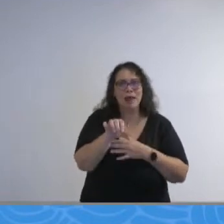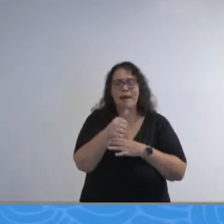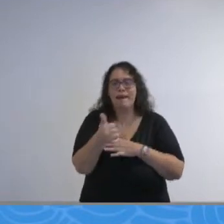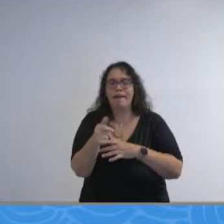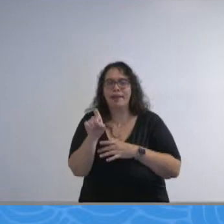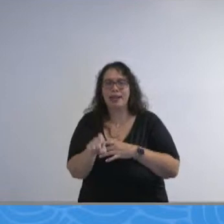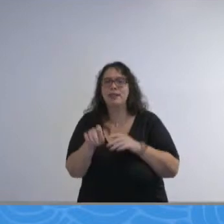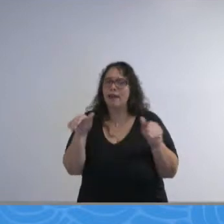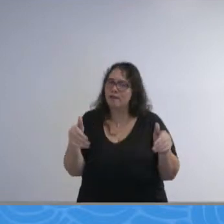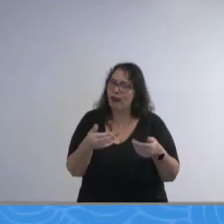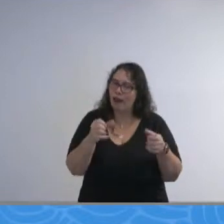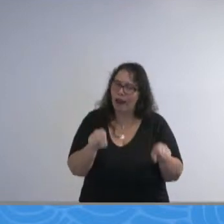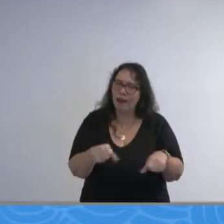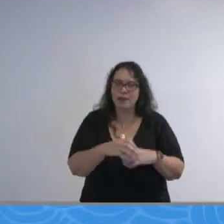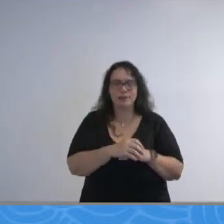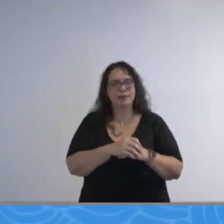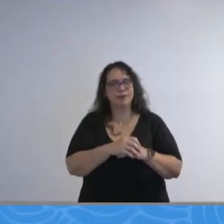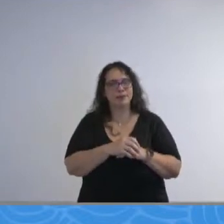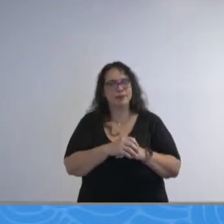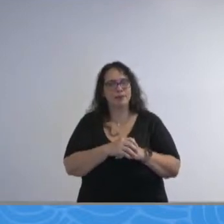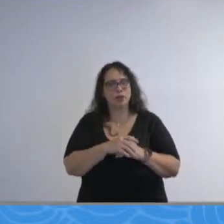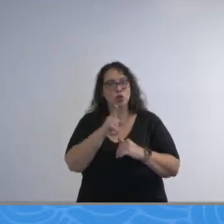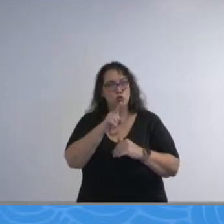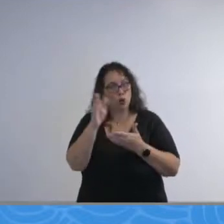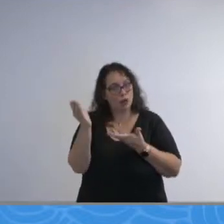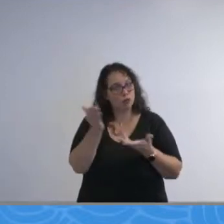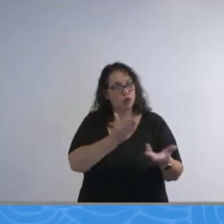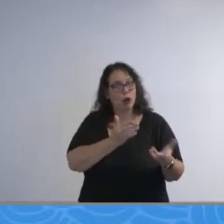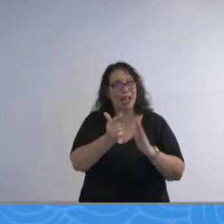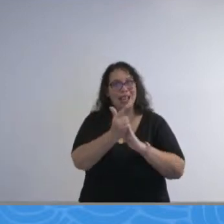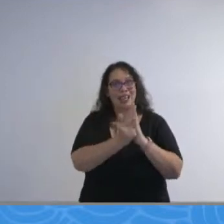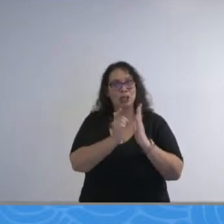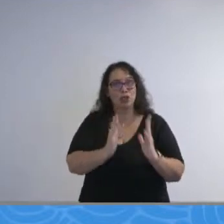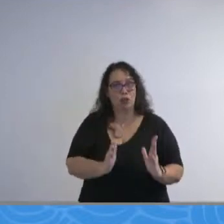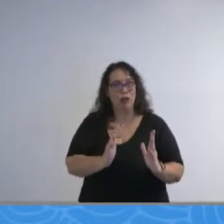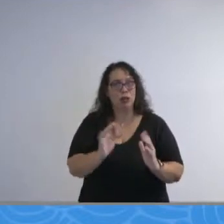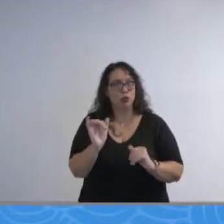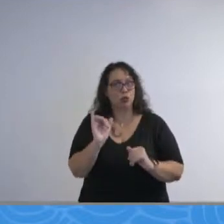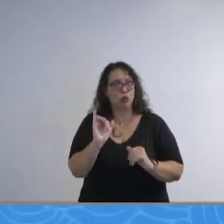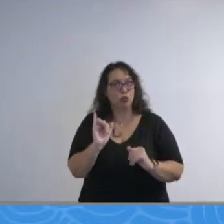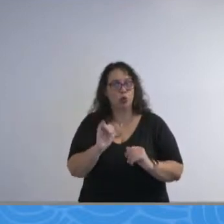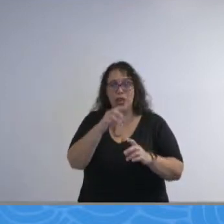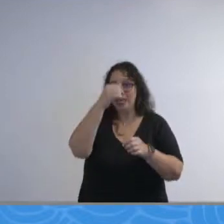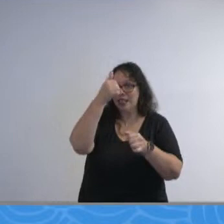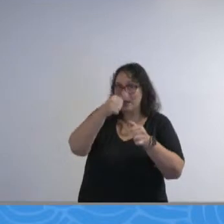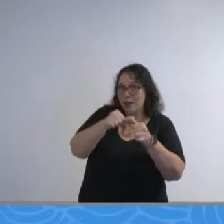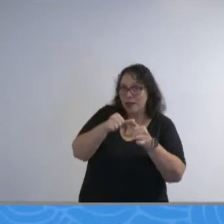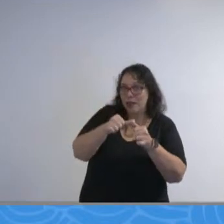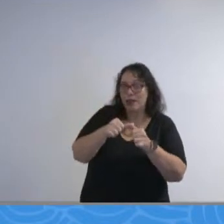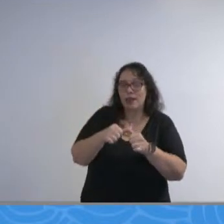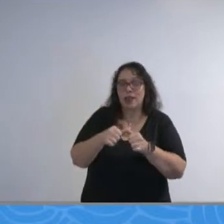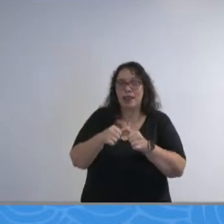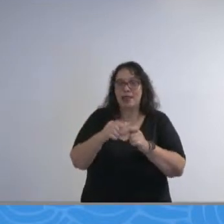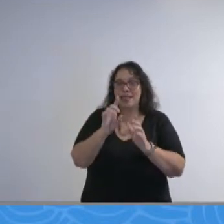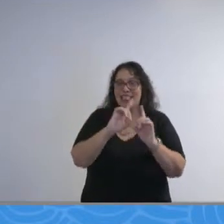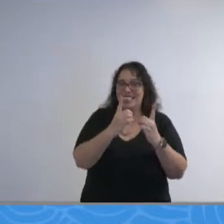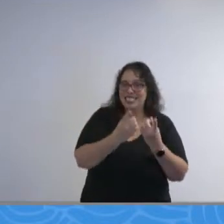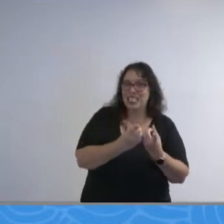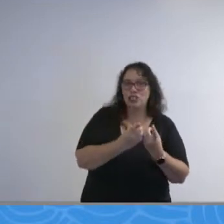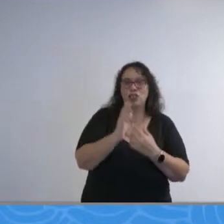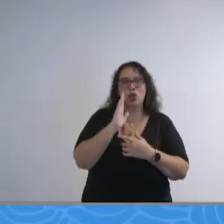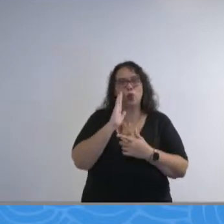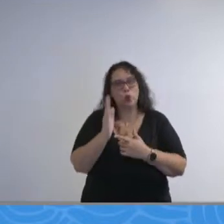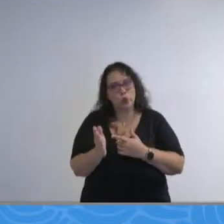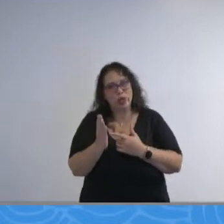are invited. You can bring an attorney, keeping in mind that if you do bring an attorney, the district will also